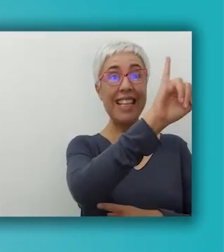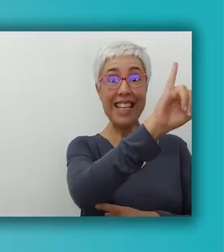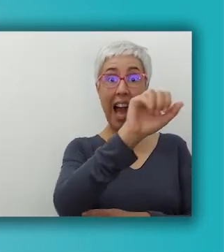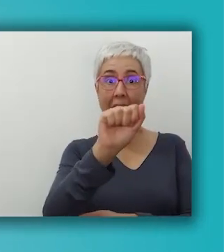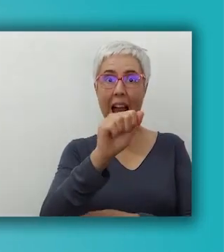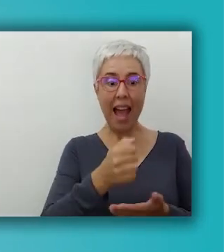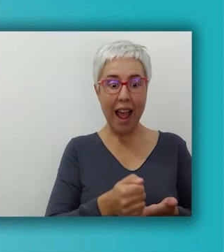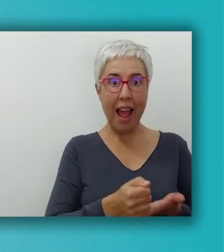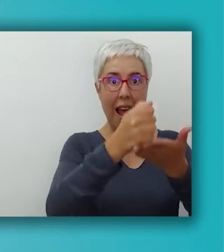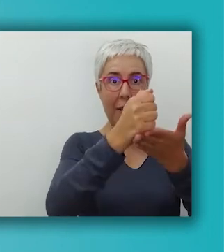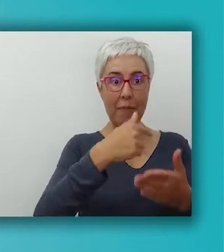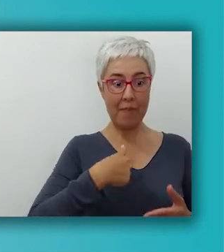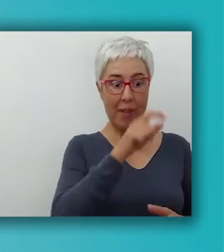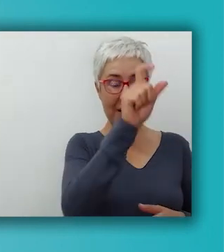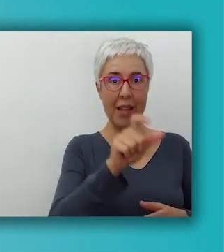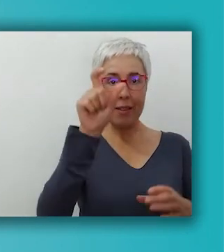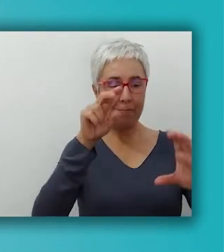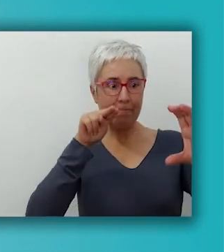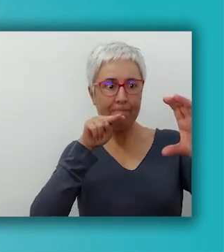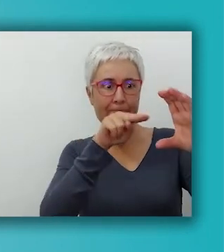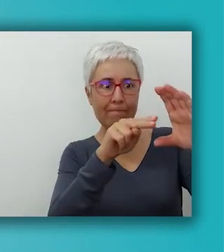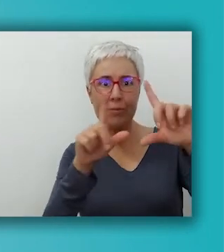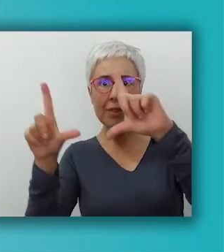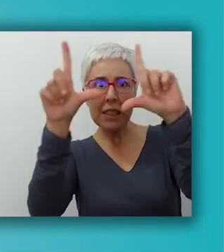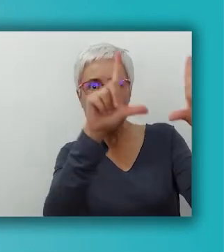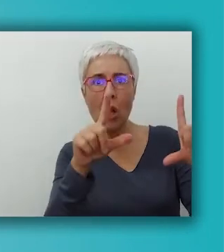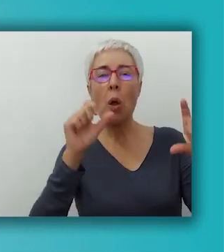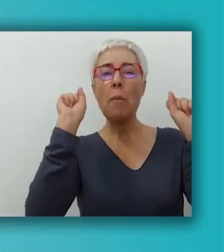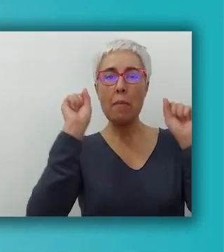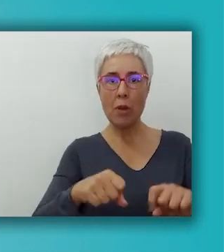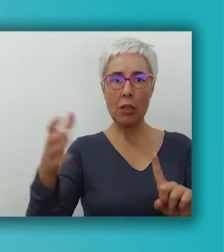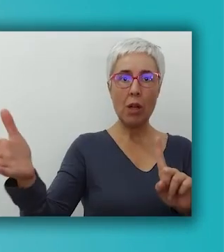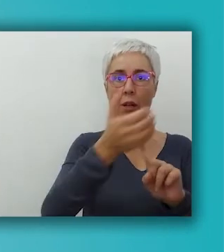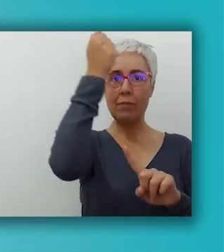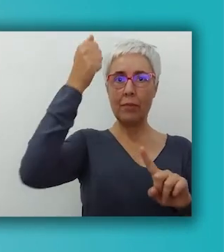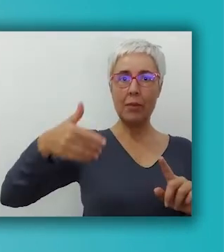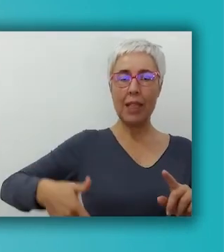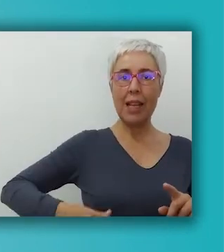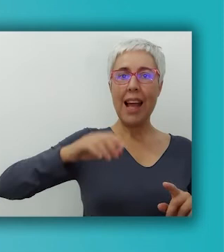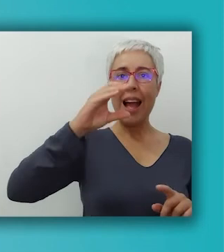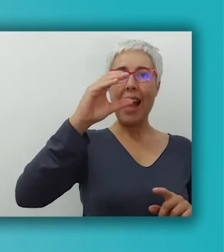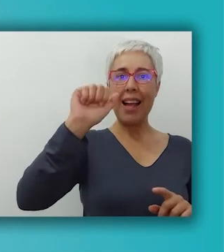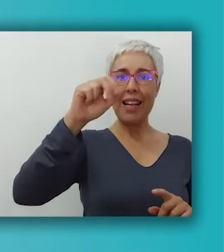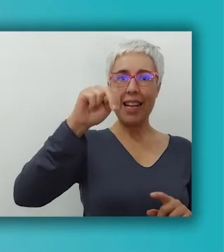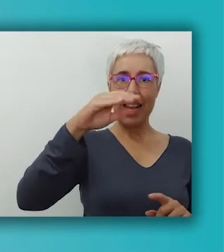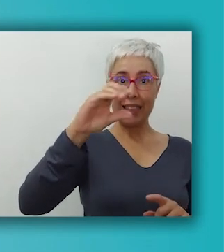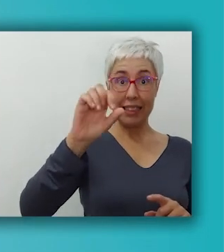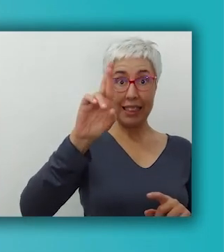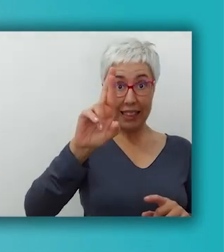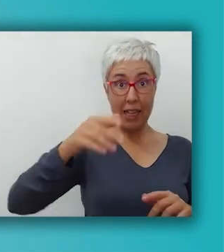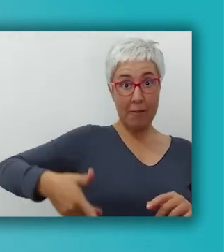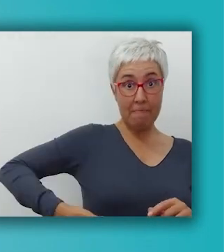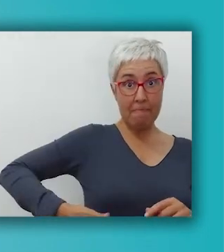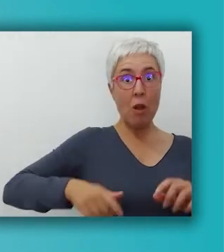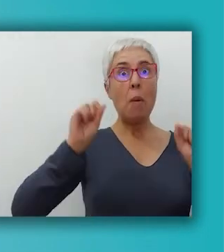ayuda a los radiólogos y a los oncólogos a detectar de manera precoz el cáncer de páncreas, uno de los más dañinos que existen